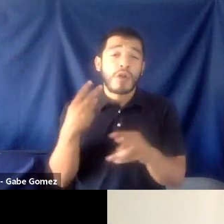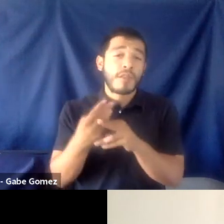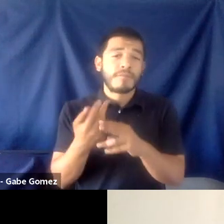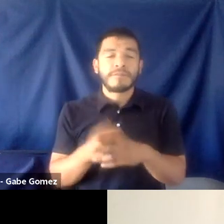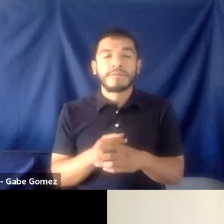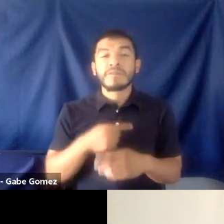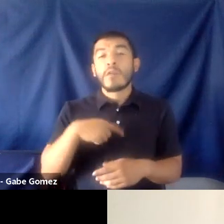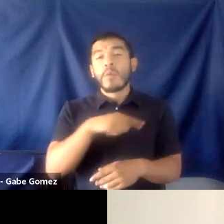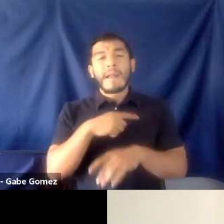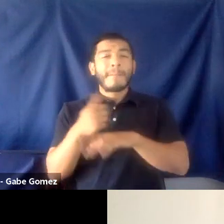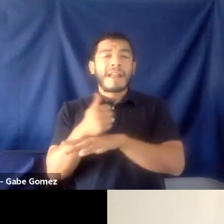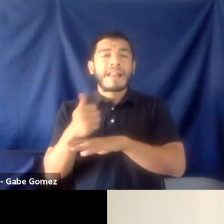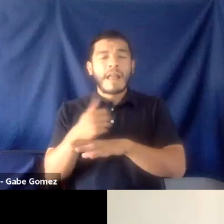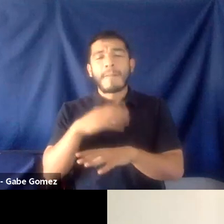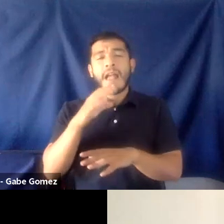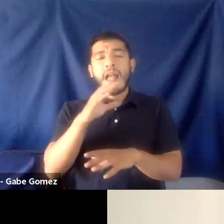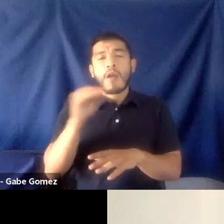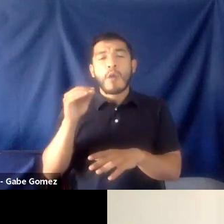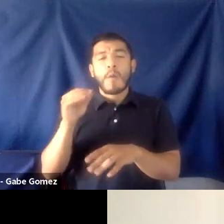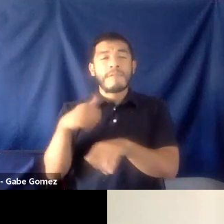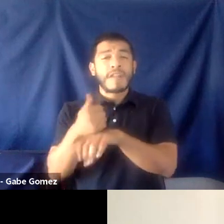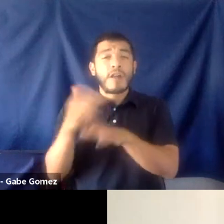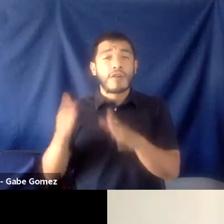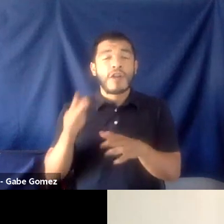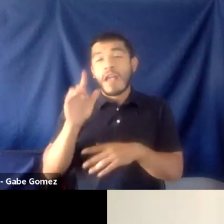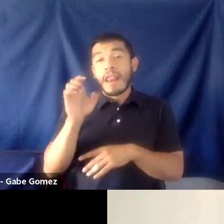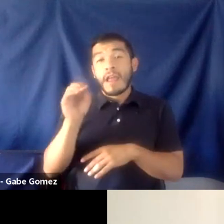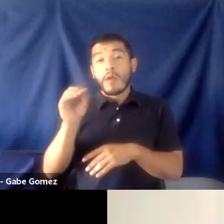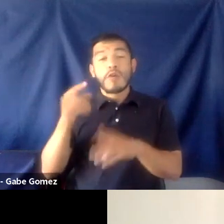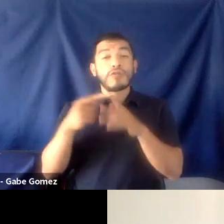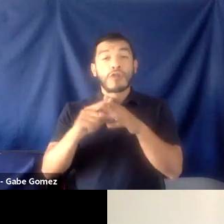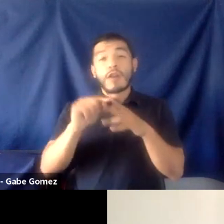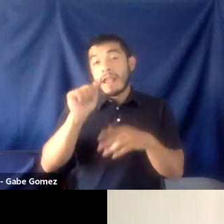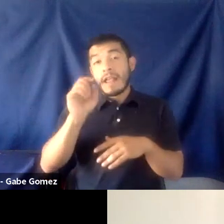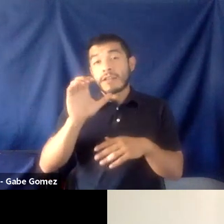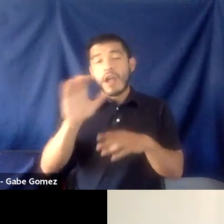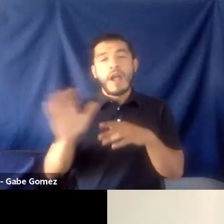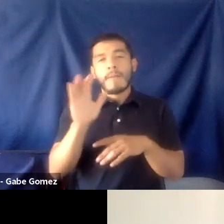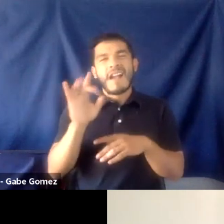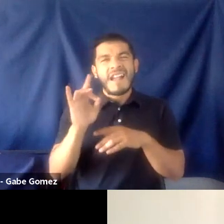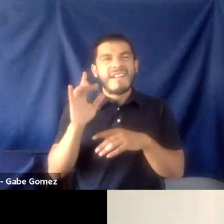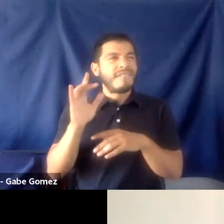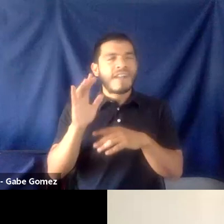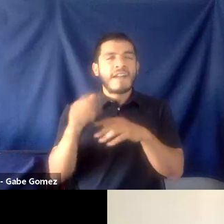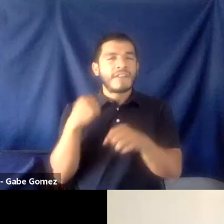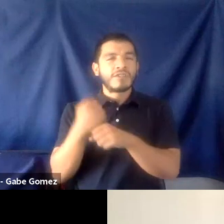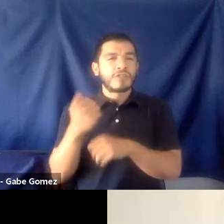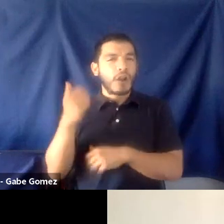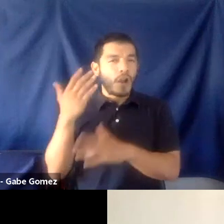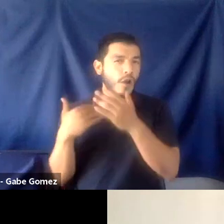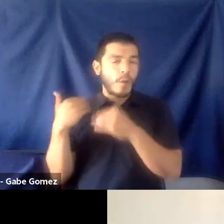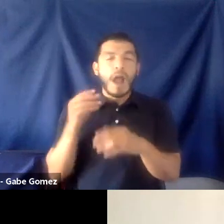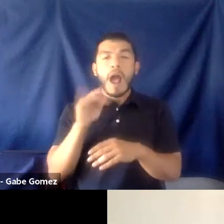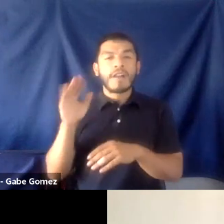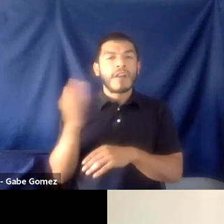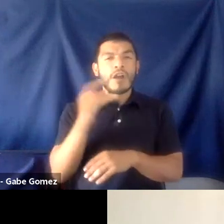We basically, my co-founder Leo Chang and I started ADOC about 5 years ago, out of the need,